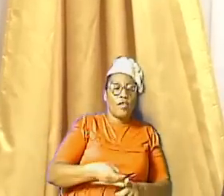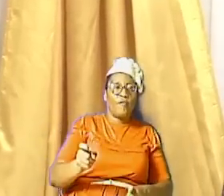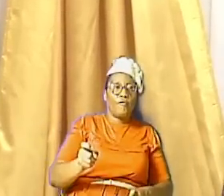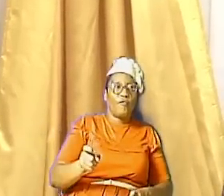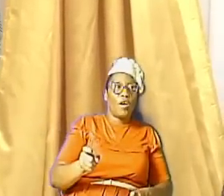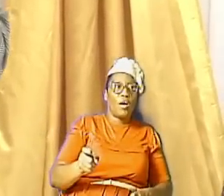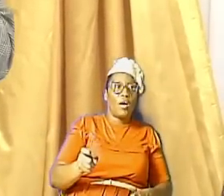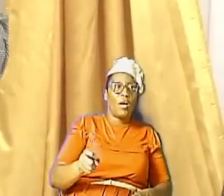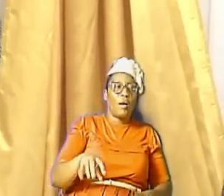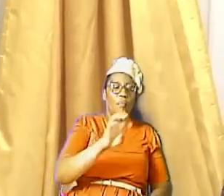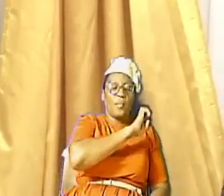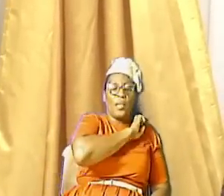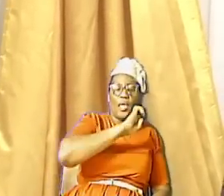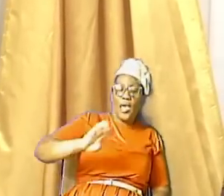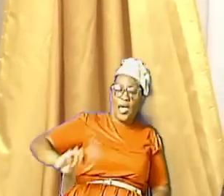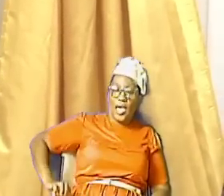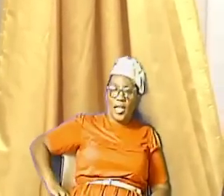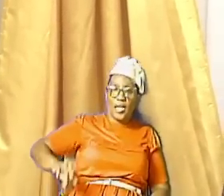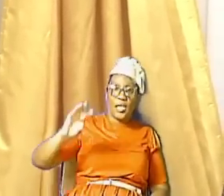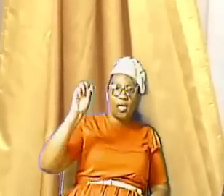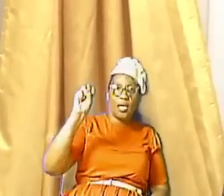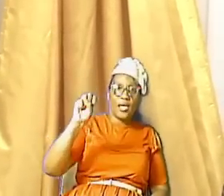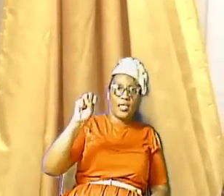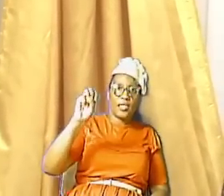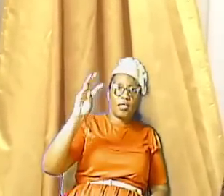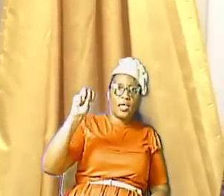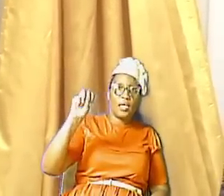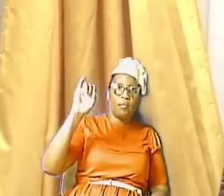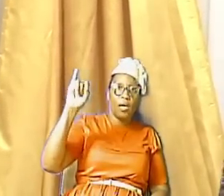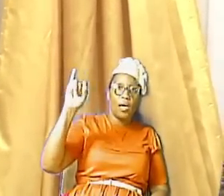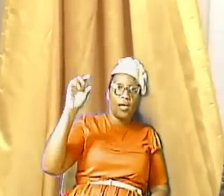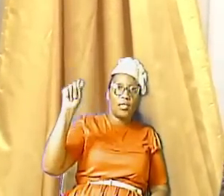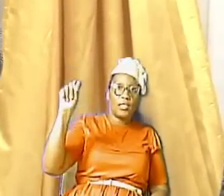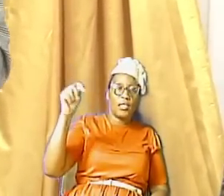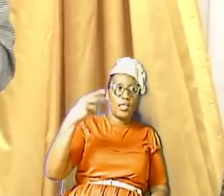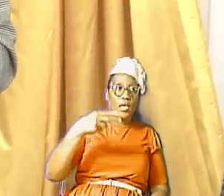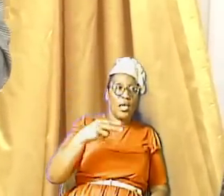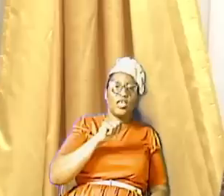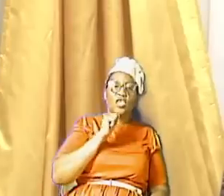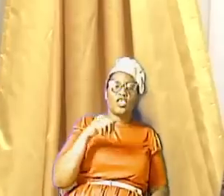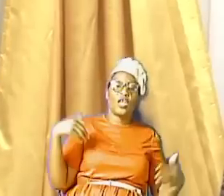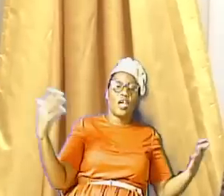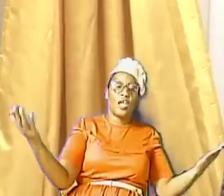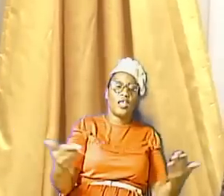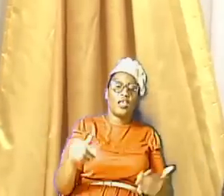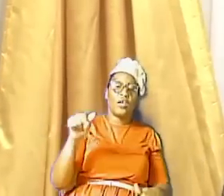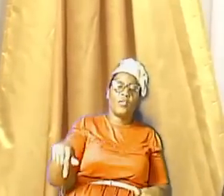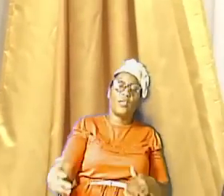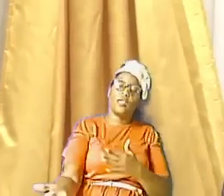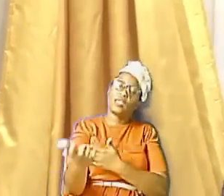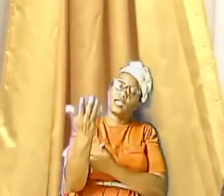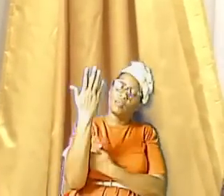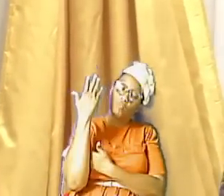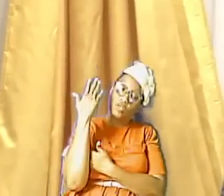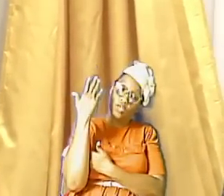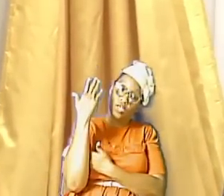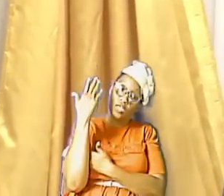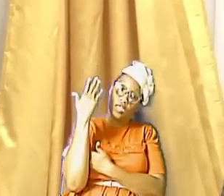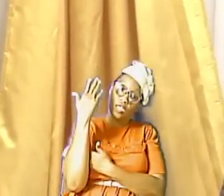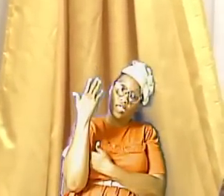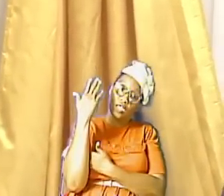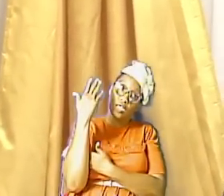is unavoidably absent this morning. These gentlemen are always here, but they got caught up this